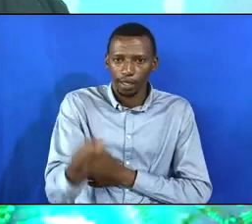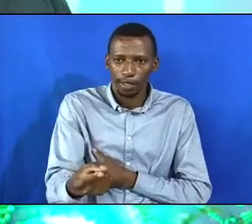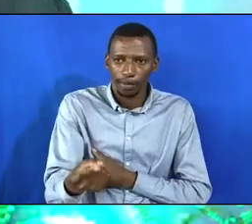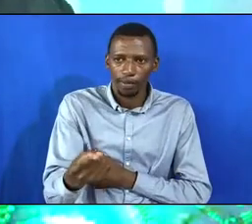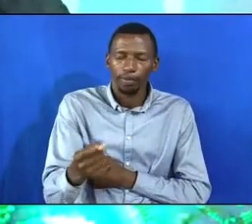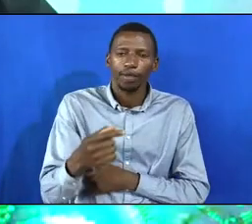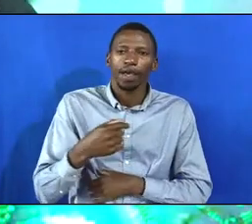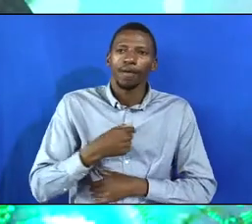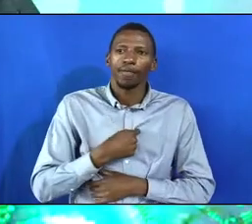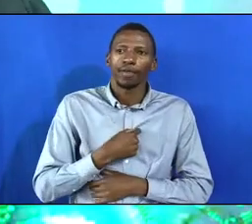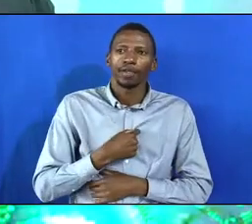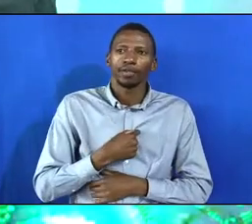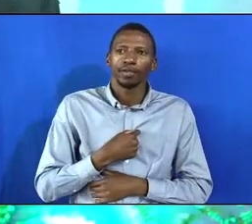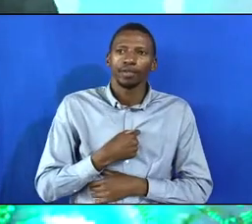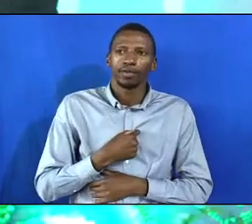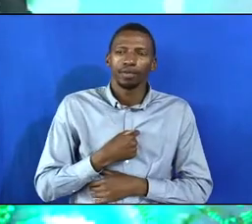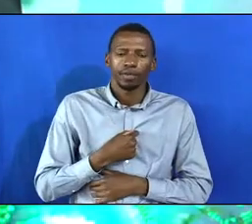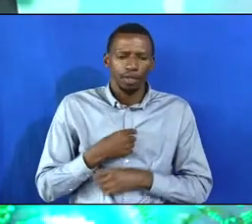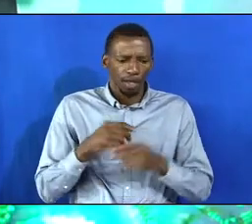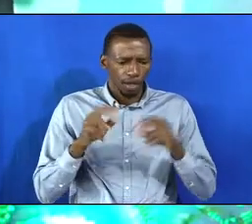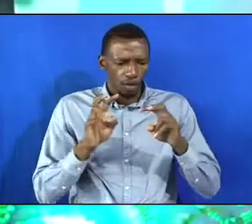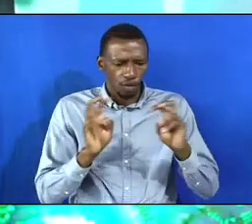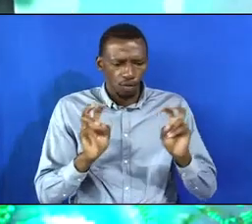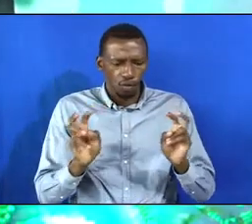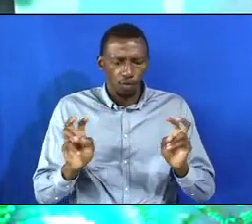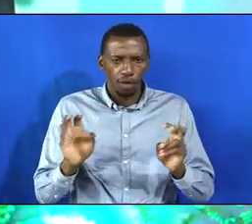I am winking at all your sins,